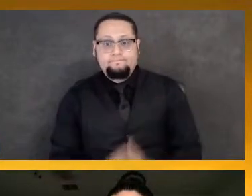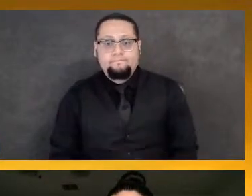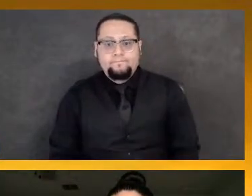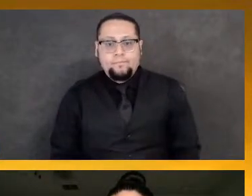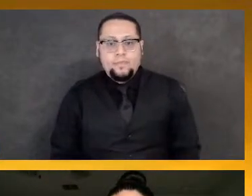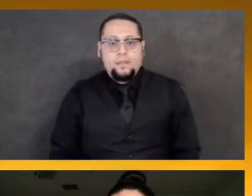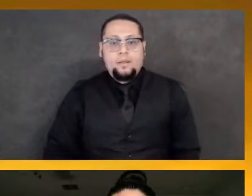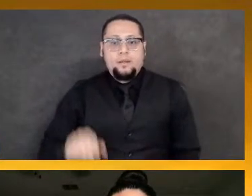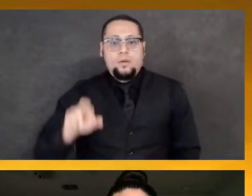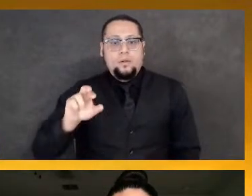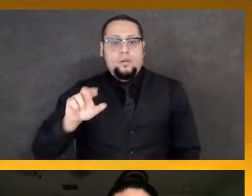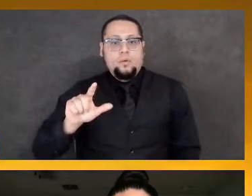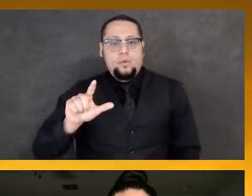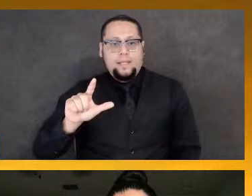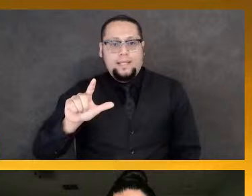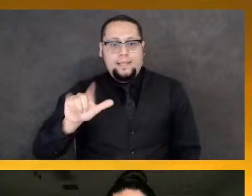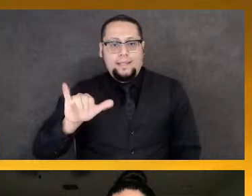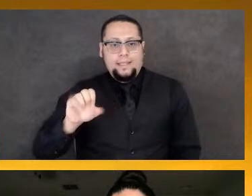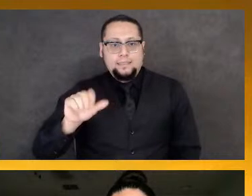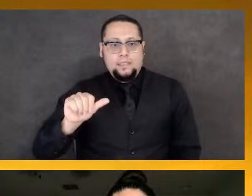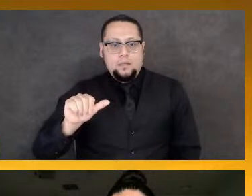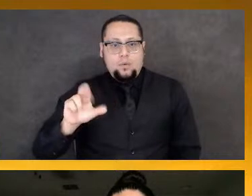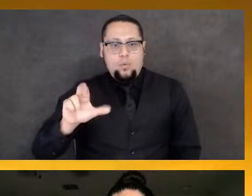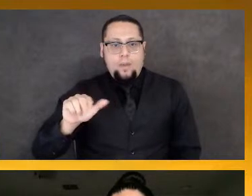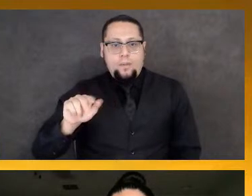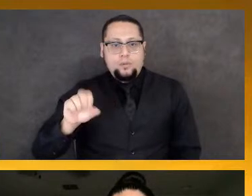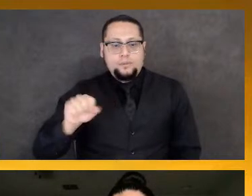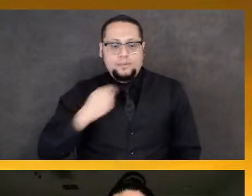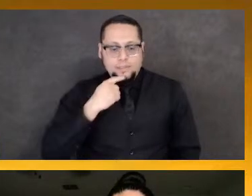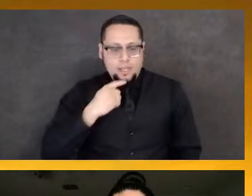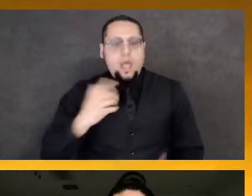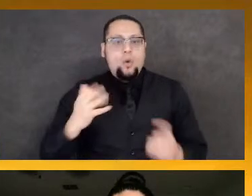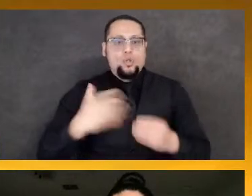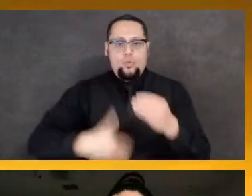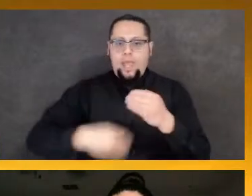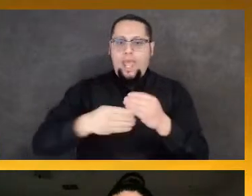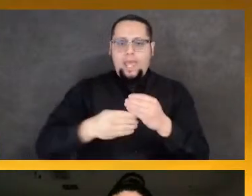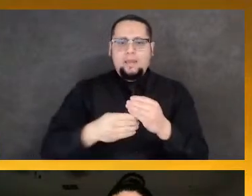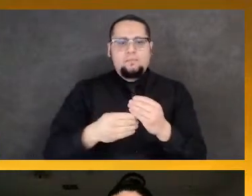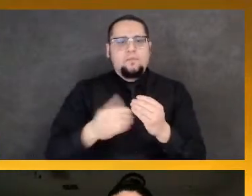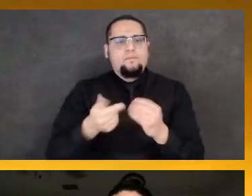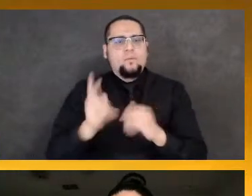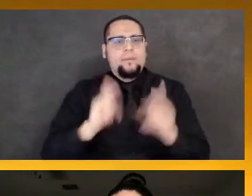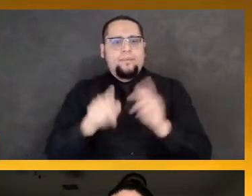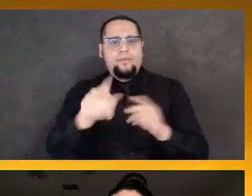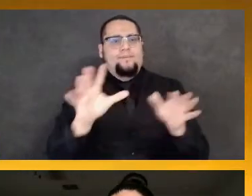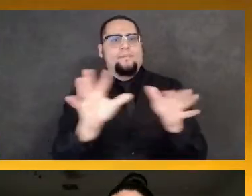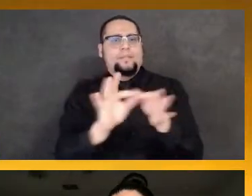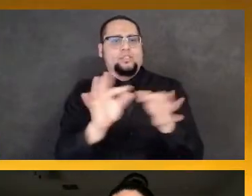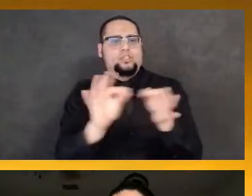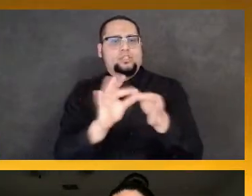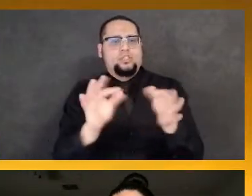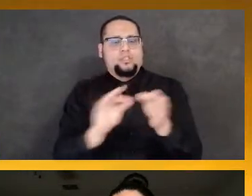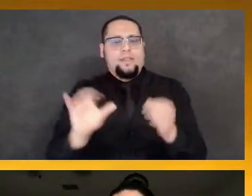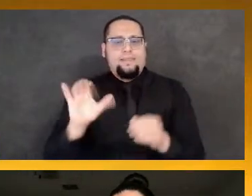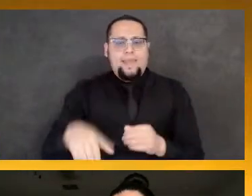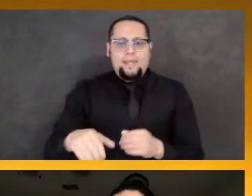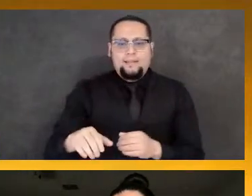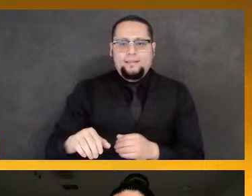So I just wanted to add on to what various people have said about this colonizing